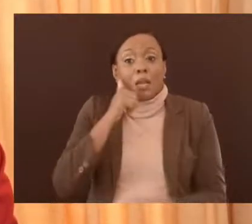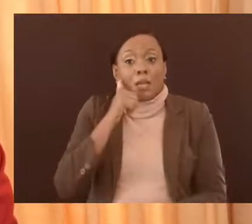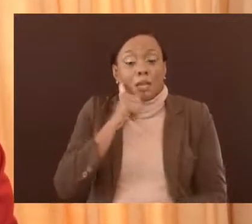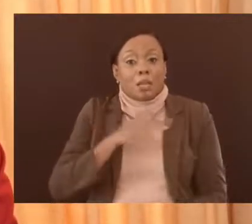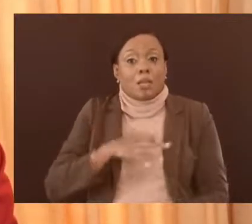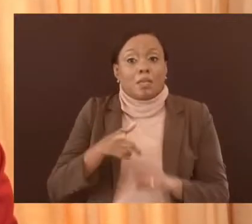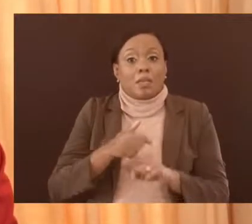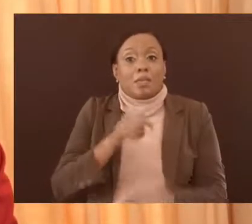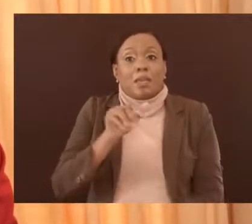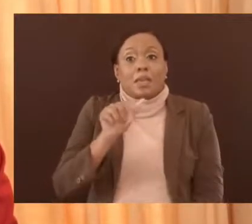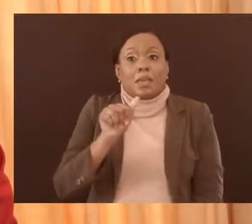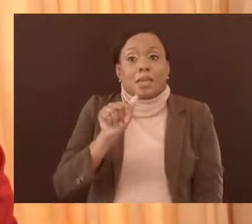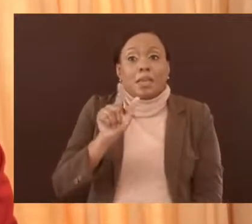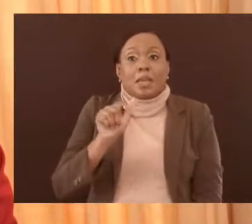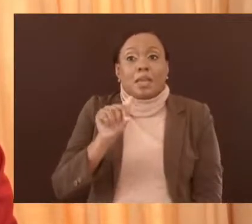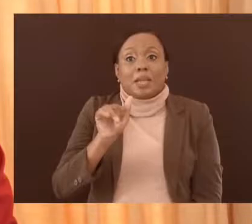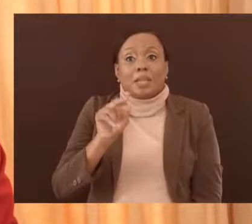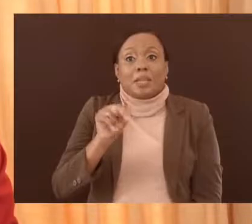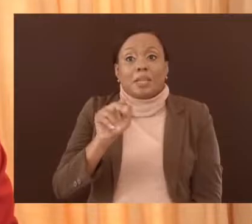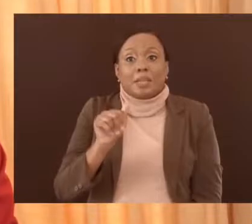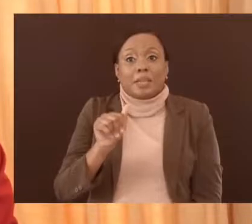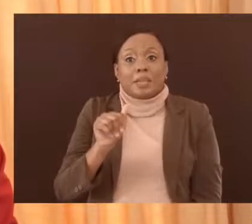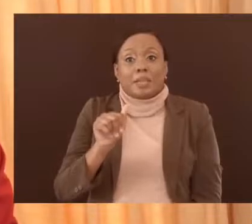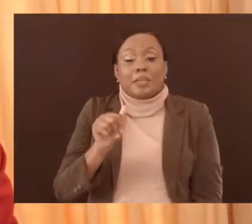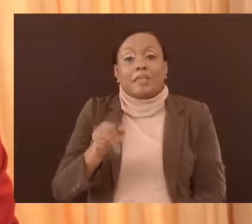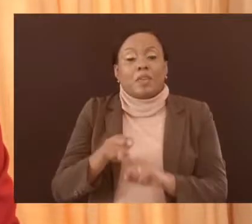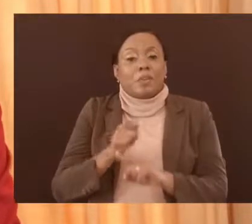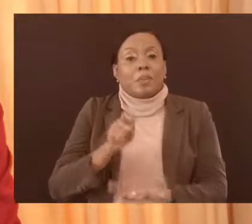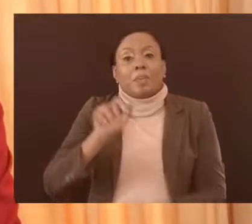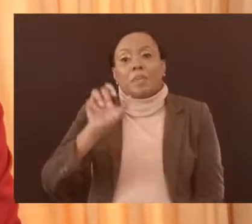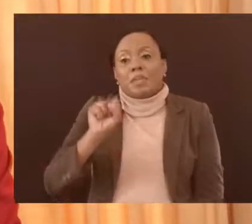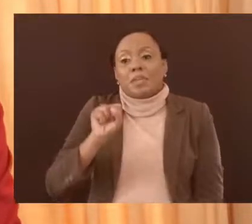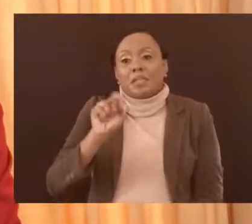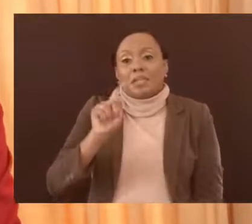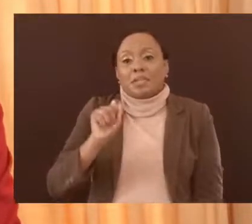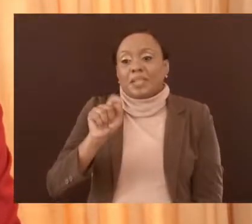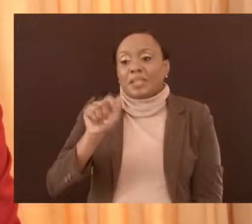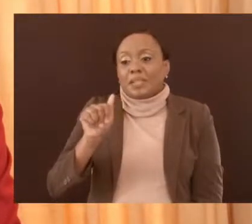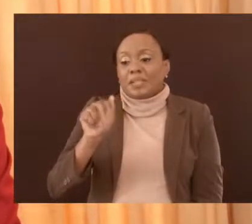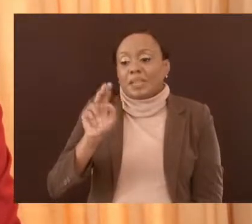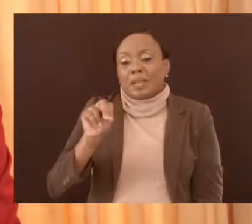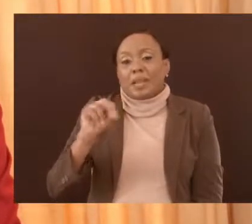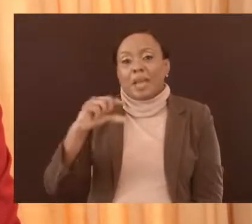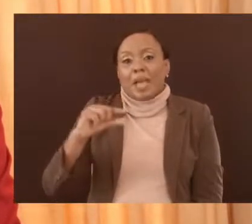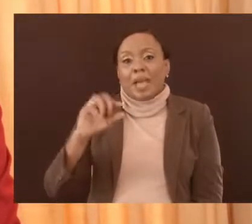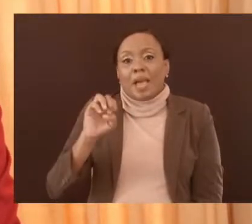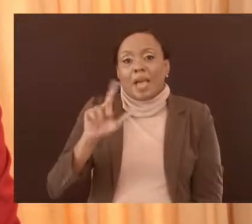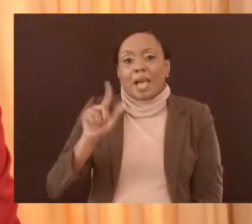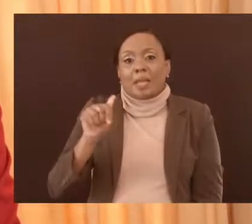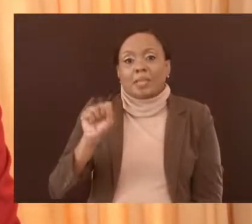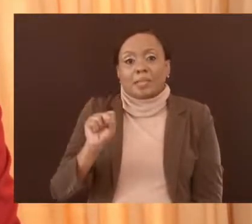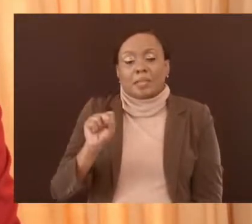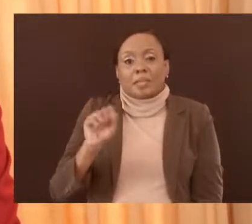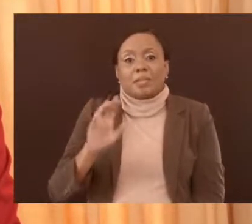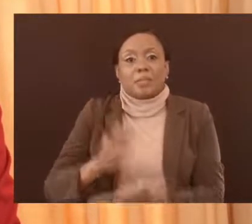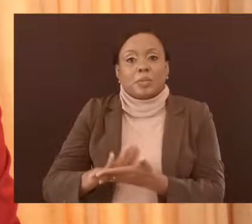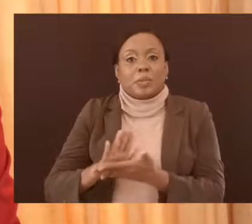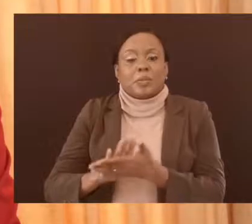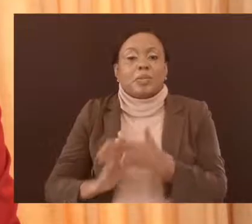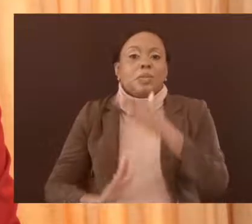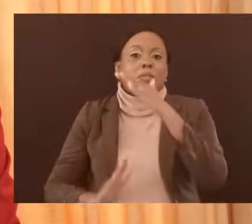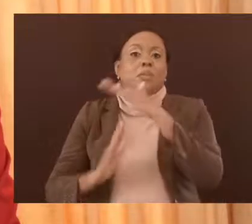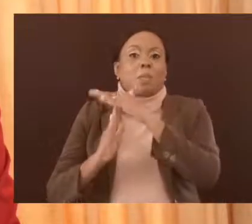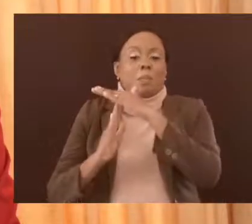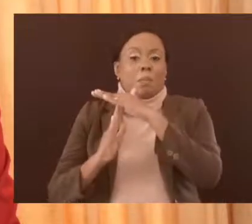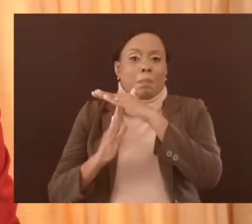name of Elena Bohane from the St. Angela's School has risen to the top in terms of